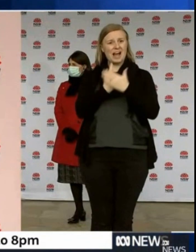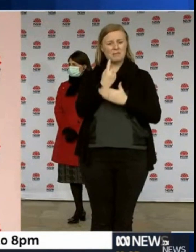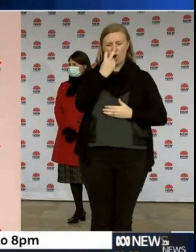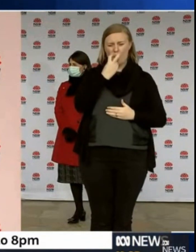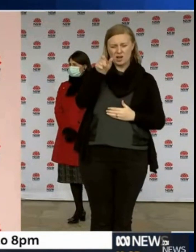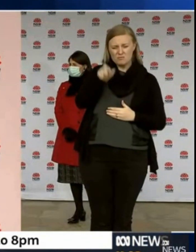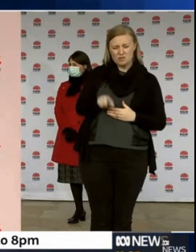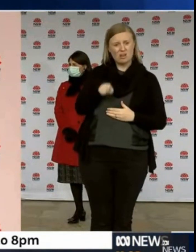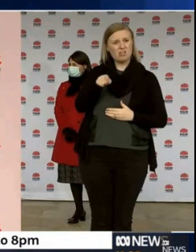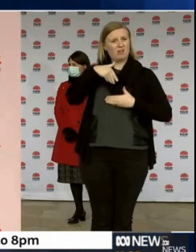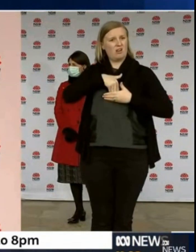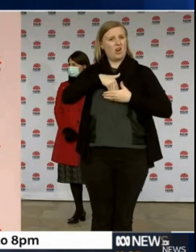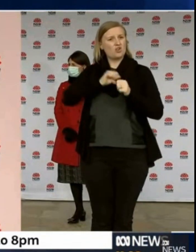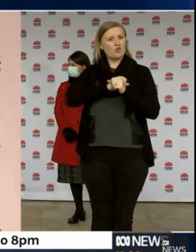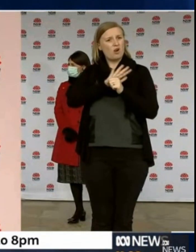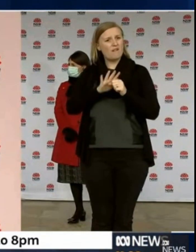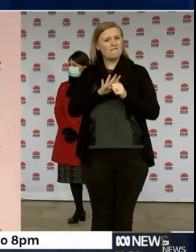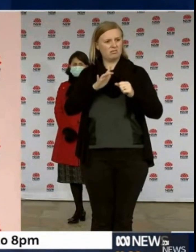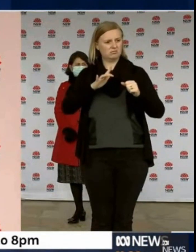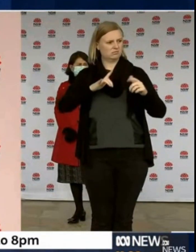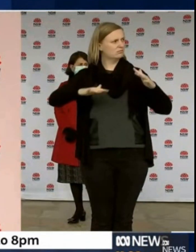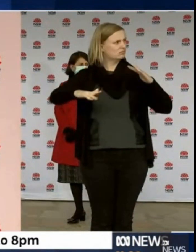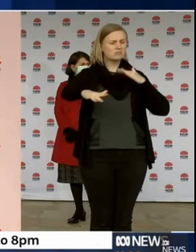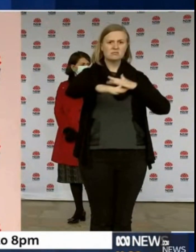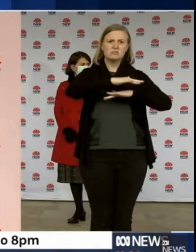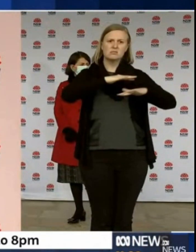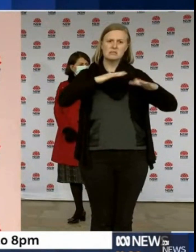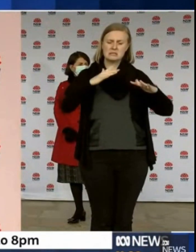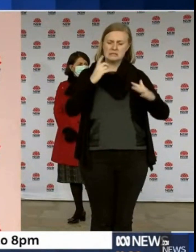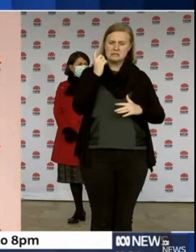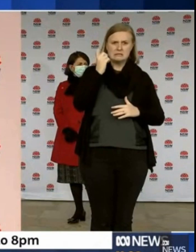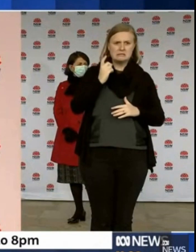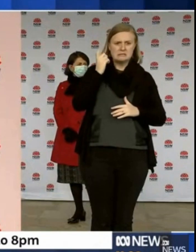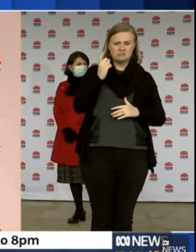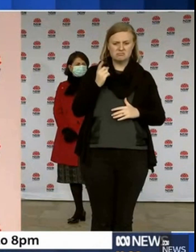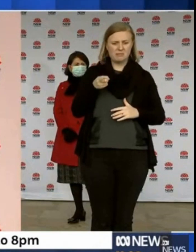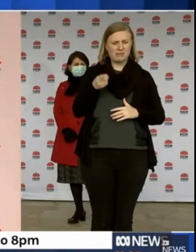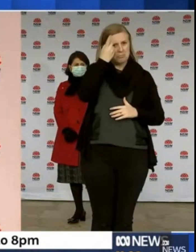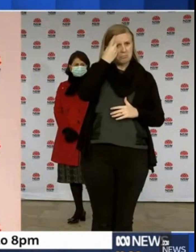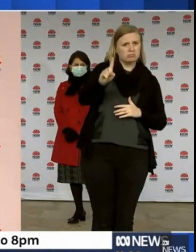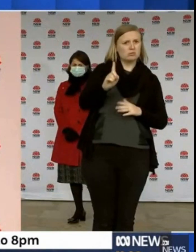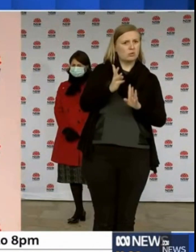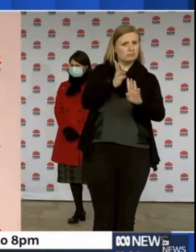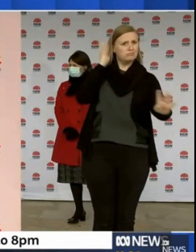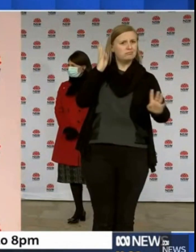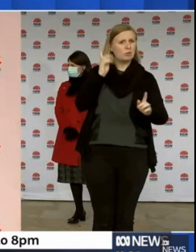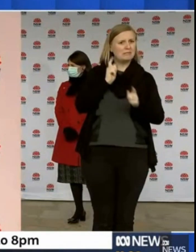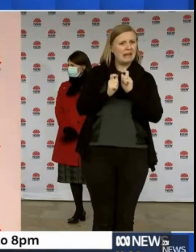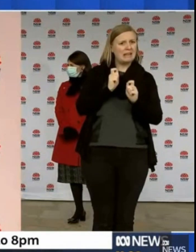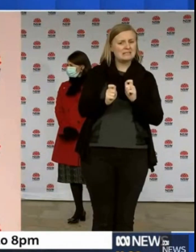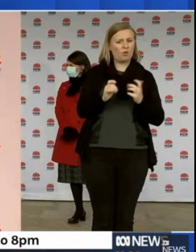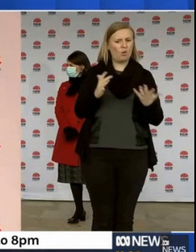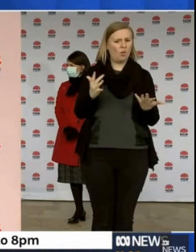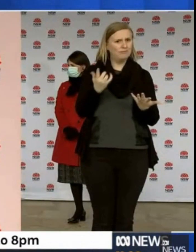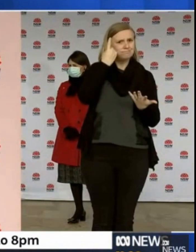community, and it's led us to wonder whether they're concerned about waiting in queues or the time it may take. I